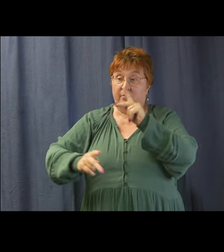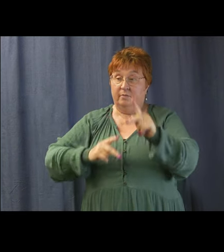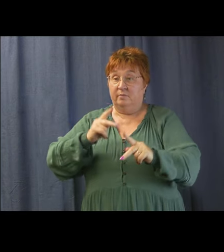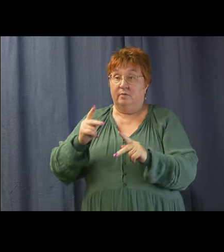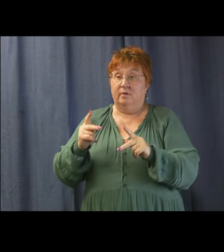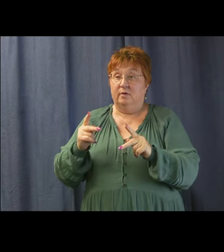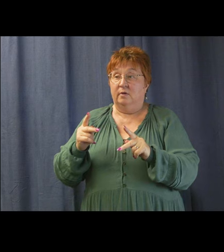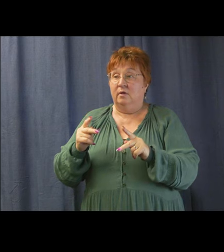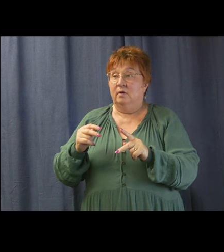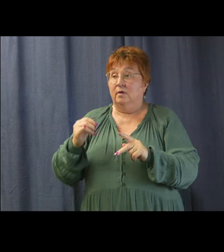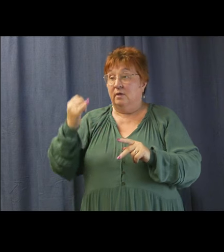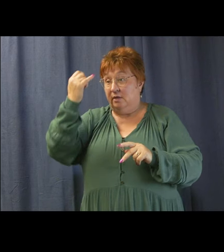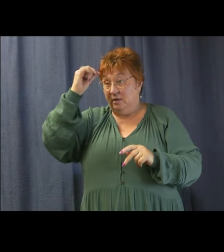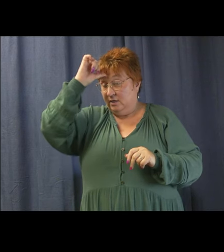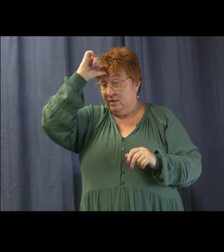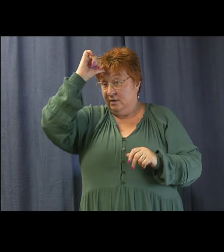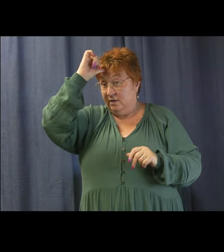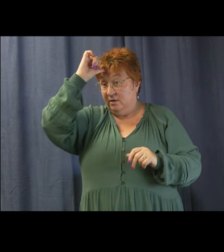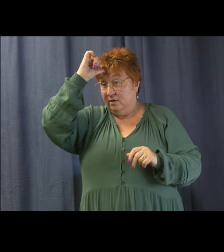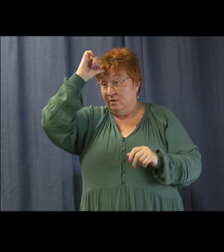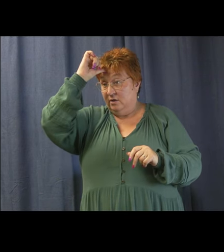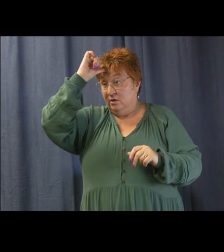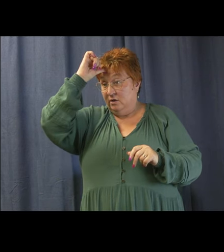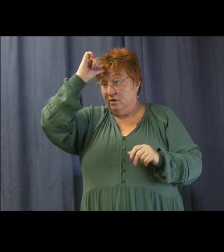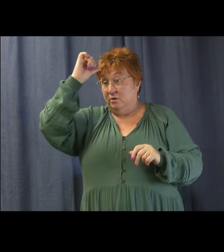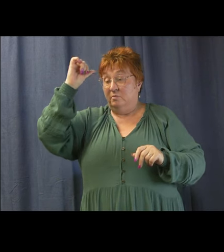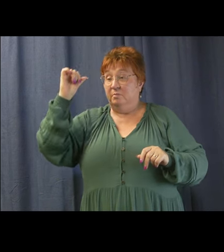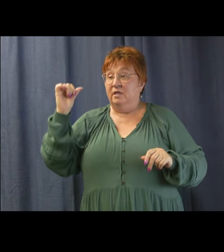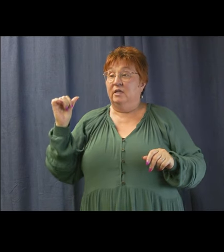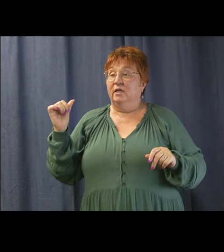are in India, Malaysia,